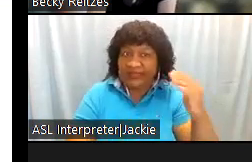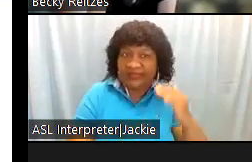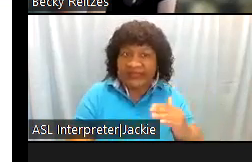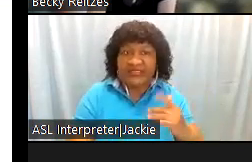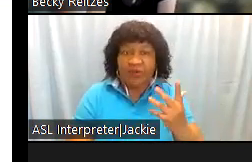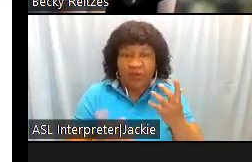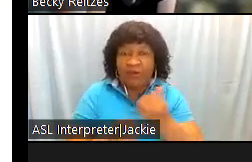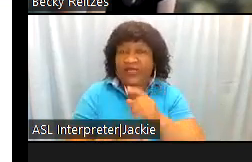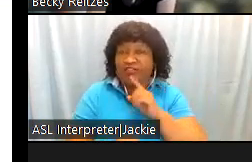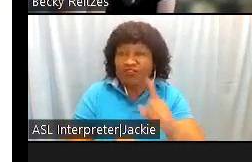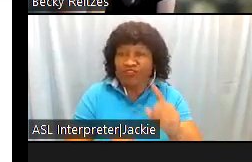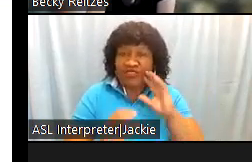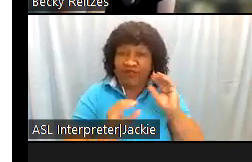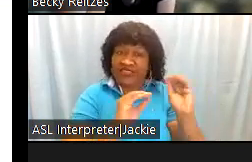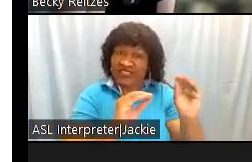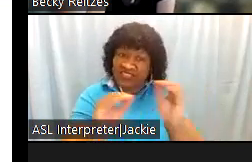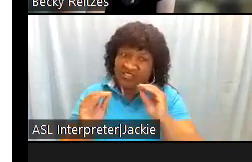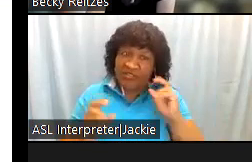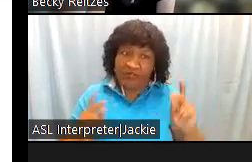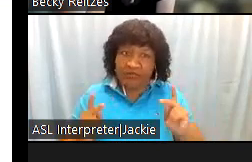make sure to do education